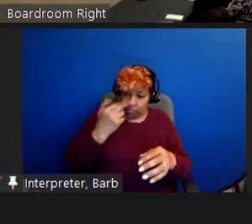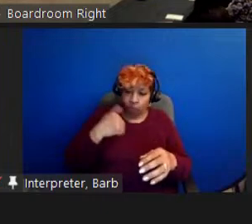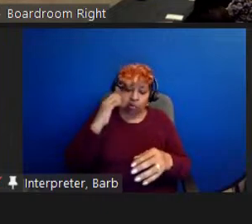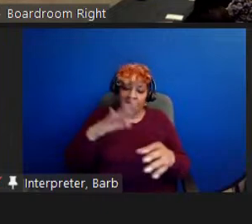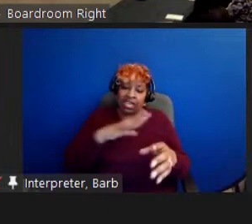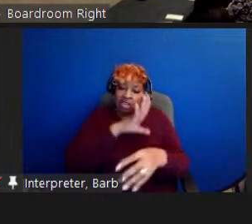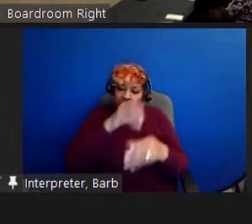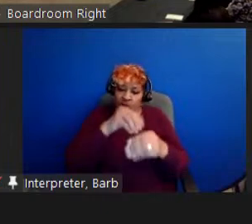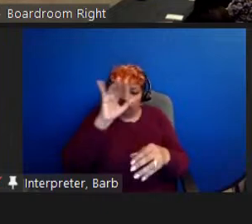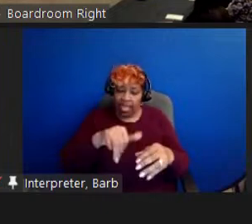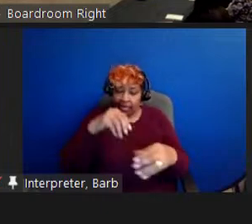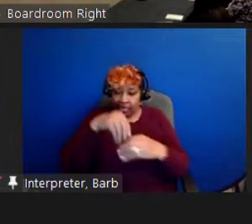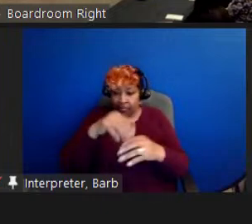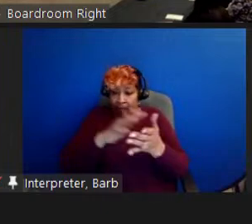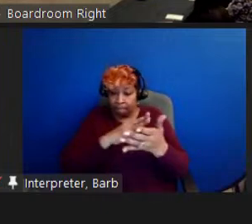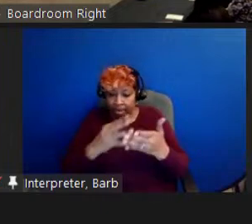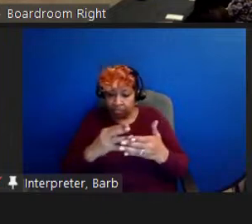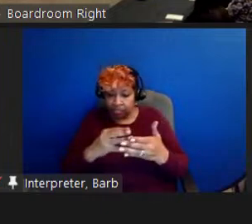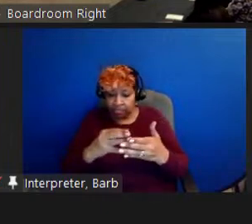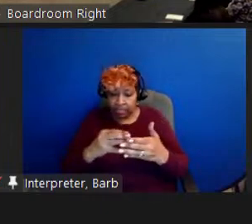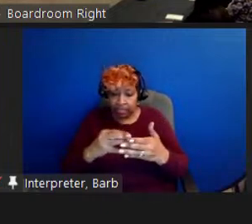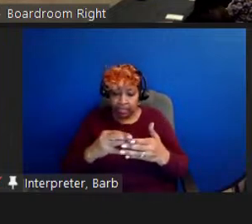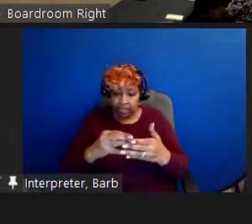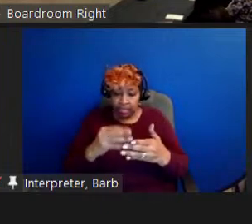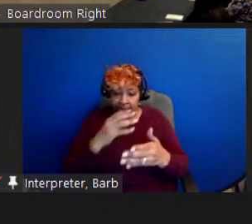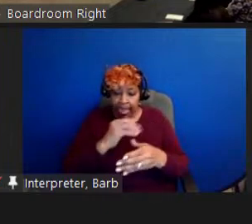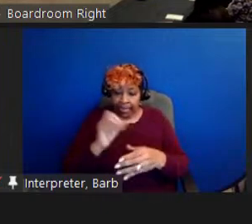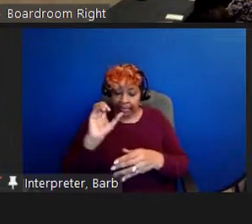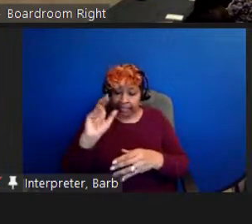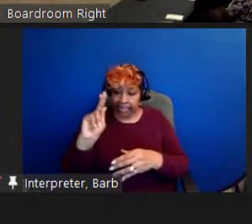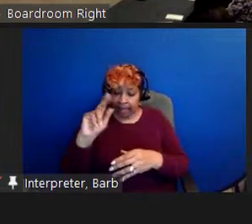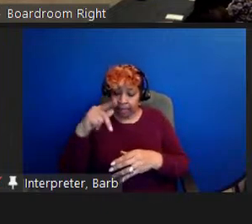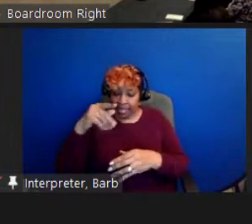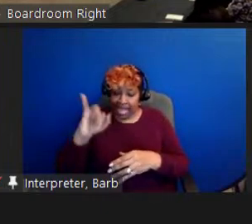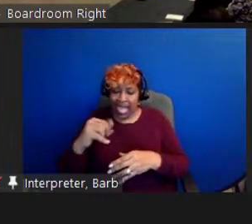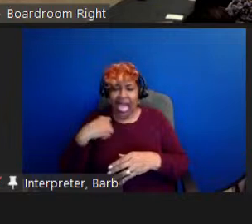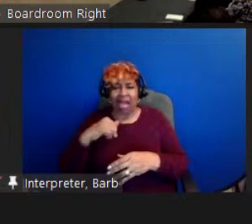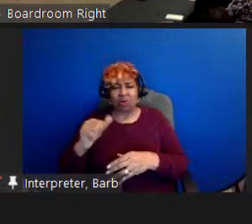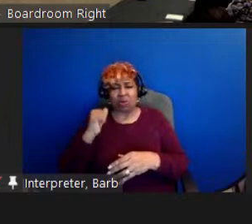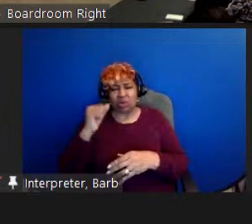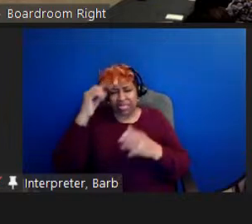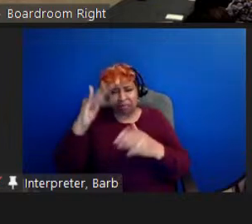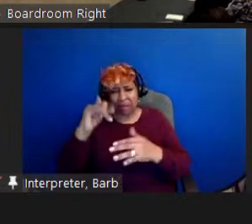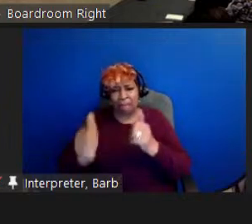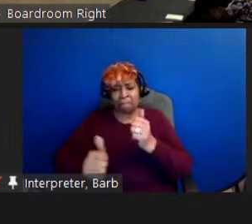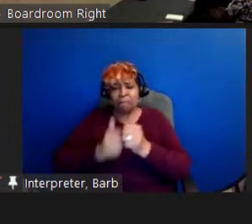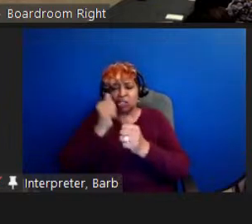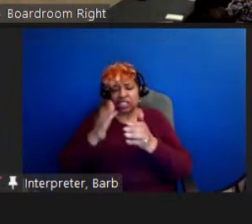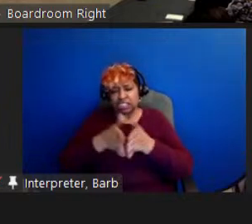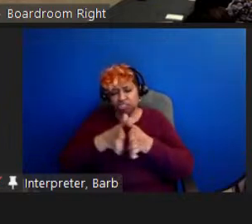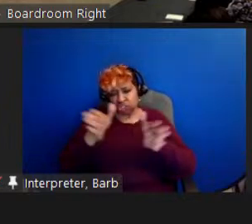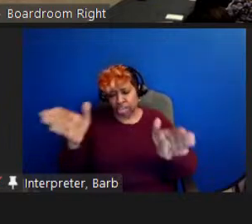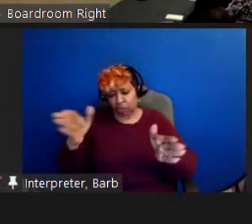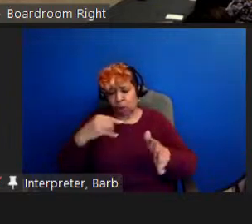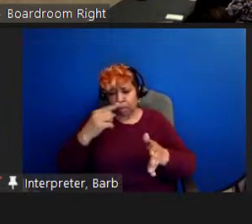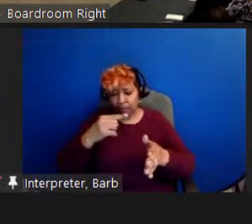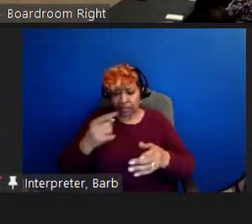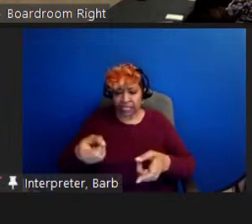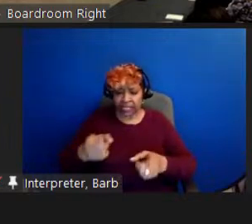metrics and KPIs. I think I wouldn't expect most of the general public to be able to give us a lot of metrics and KPIs. I mean, you all